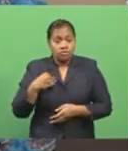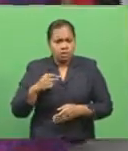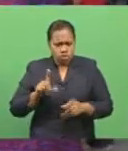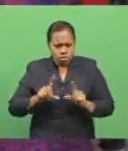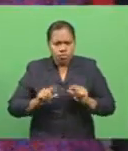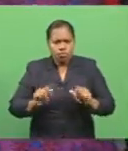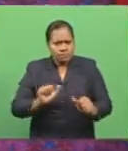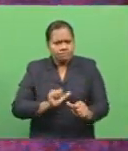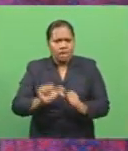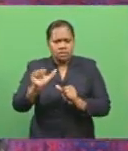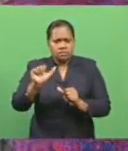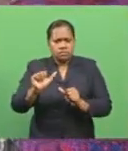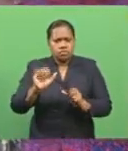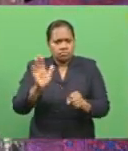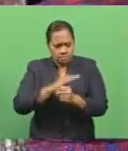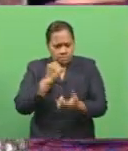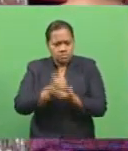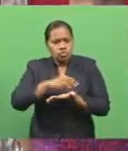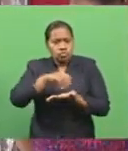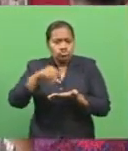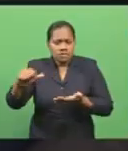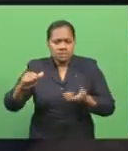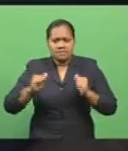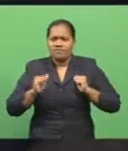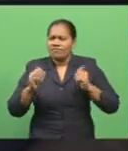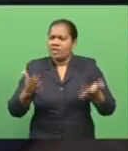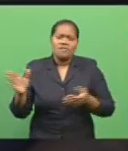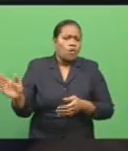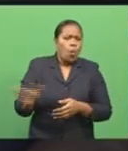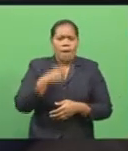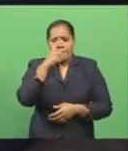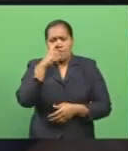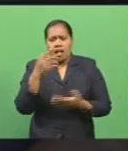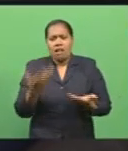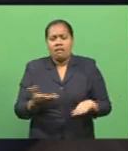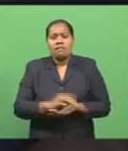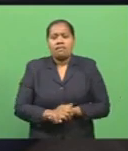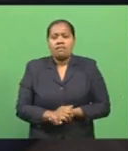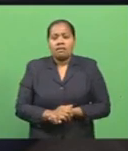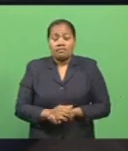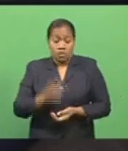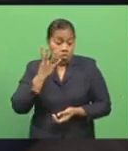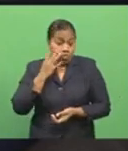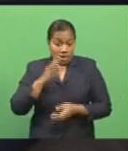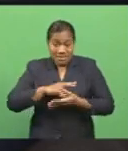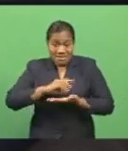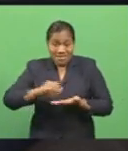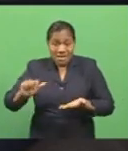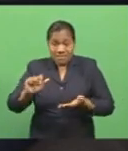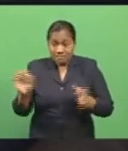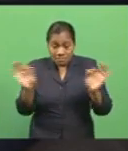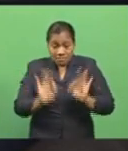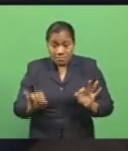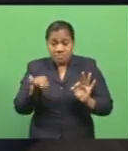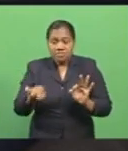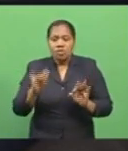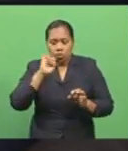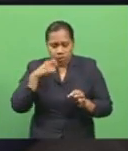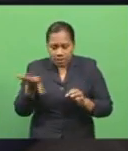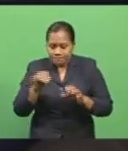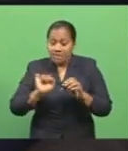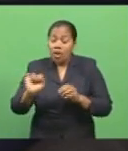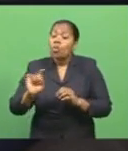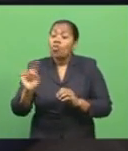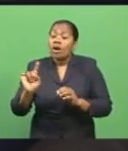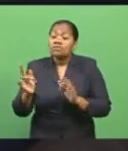best to ensure the seats are available for everyone. In certain places, certain times when the seats are not there, we will take the details and the contact of the